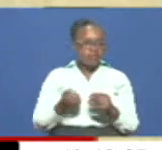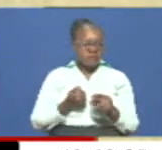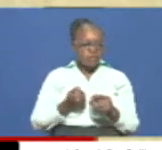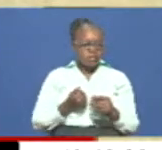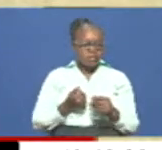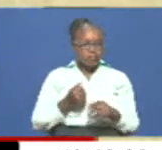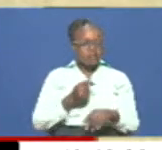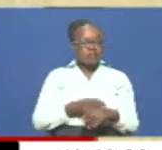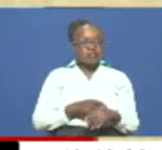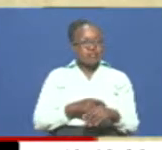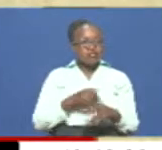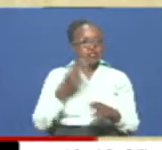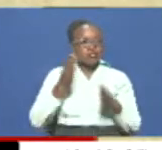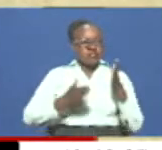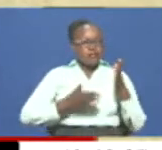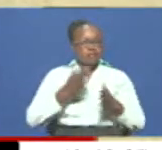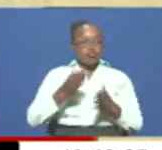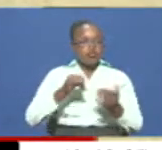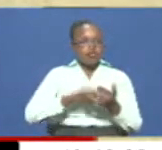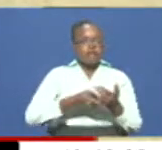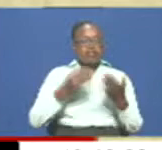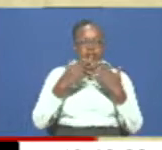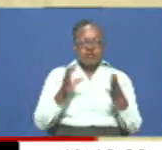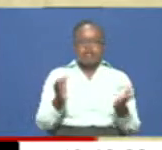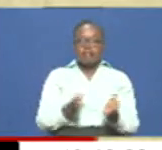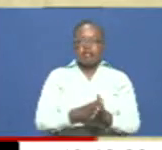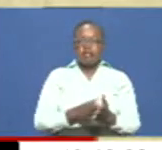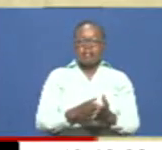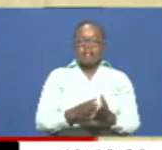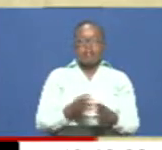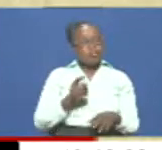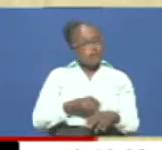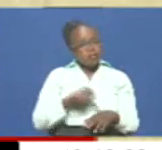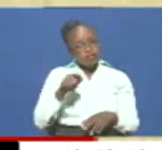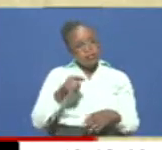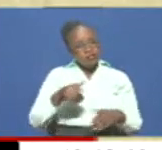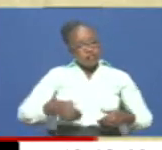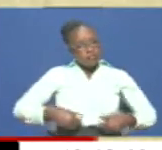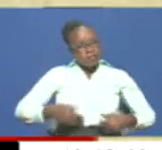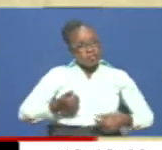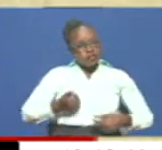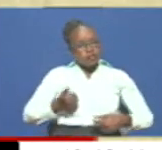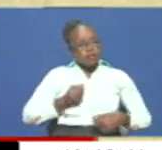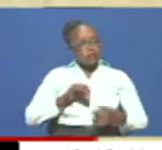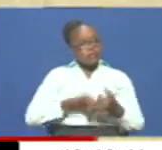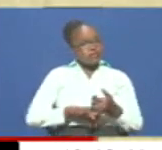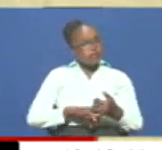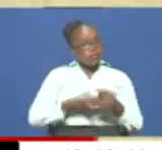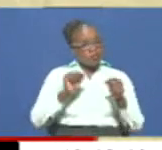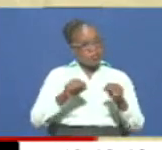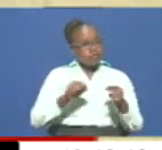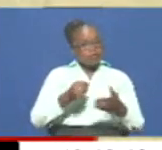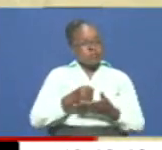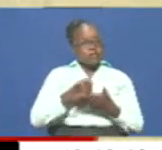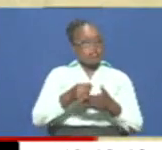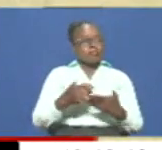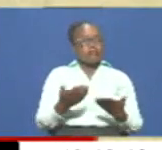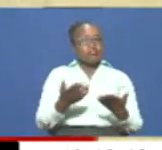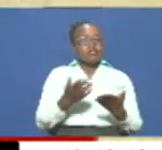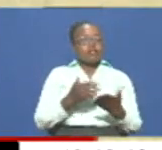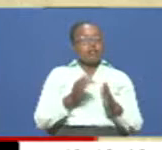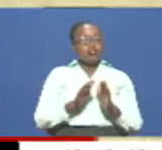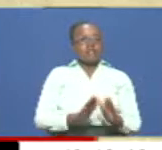moment they run good, you find that they get married. Is it the right time that those young girls can get married? How do you assist them so that they can avoid such?